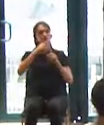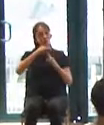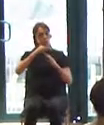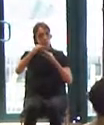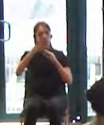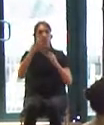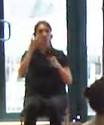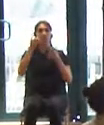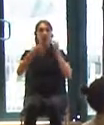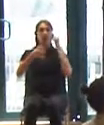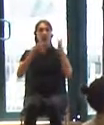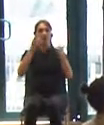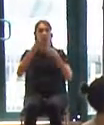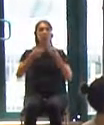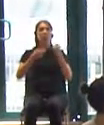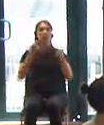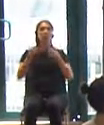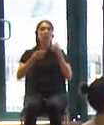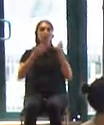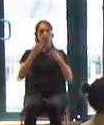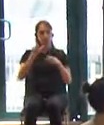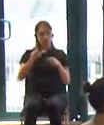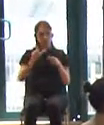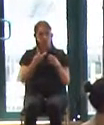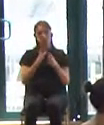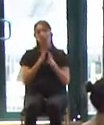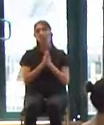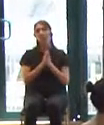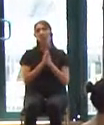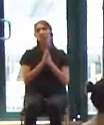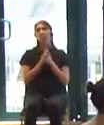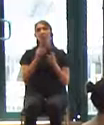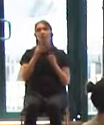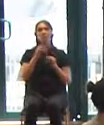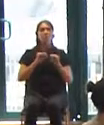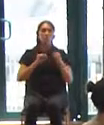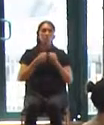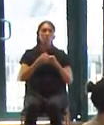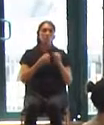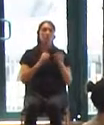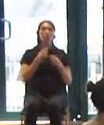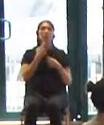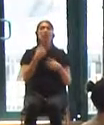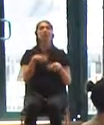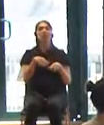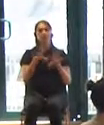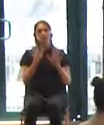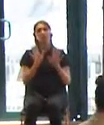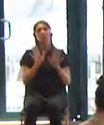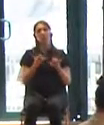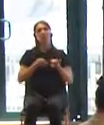to be convinced we need to raise awareness and it's as if it seems as if um